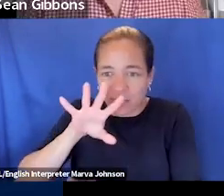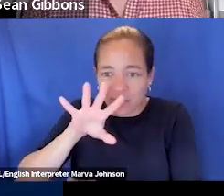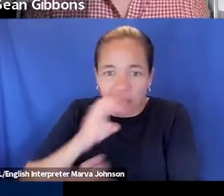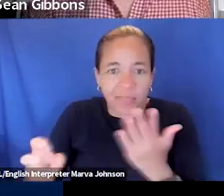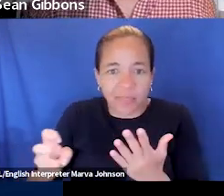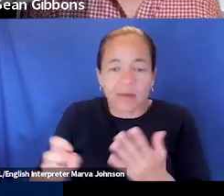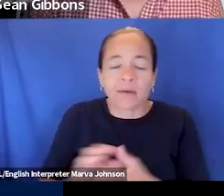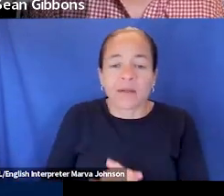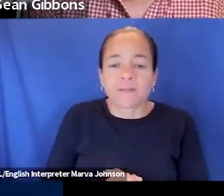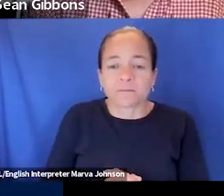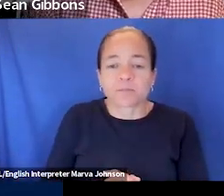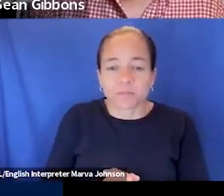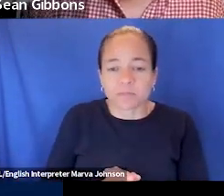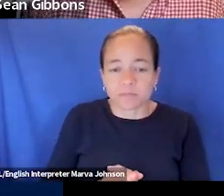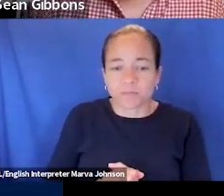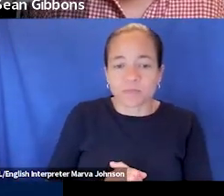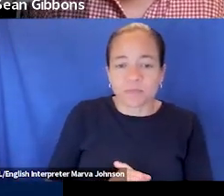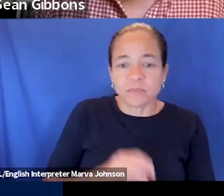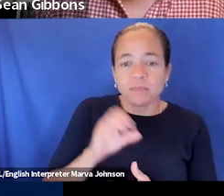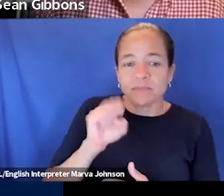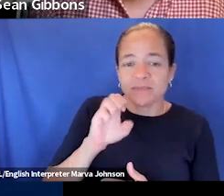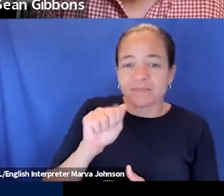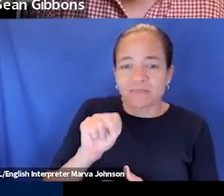Yeah, +1. There is nothing wrong with treating people with